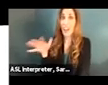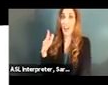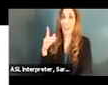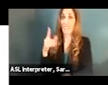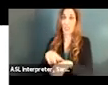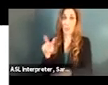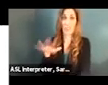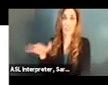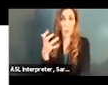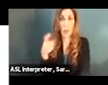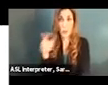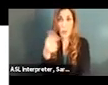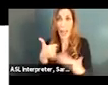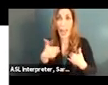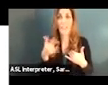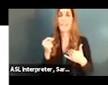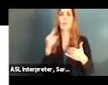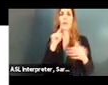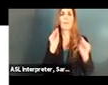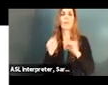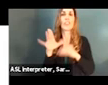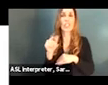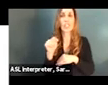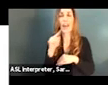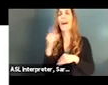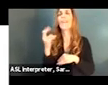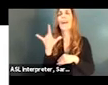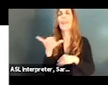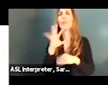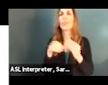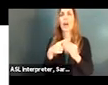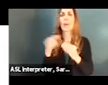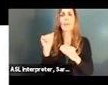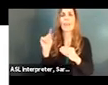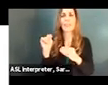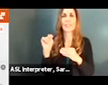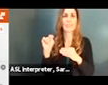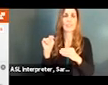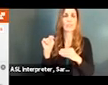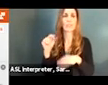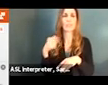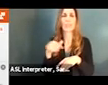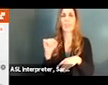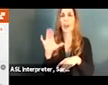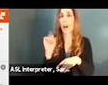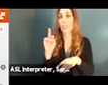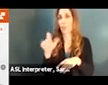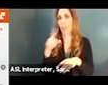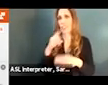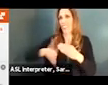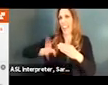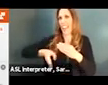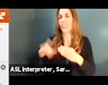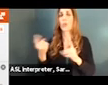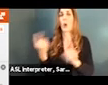it. So I'm going to put it in the chat, and then Haley's going to talk about AT consults as we say goodbye. So